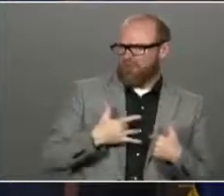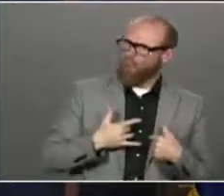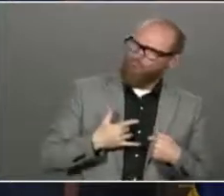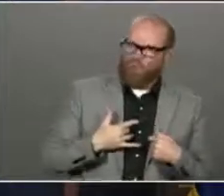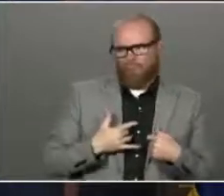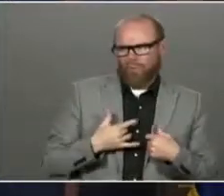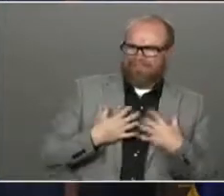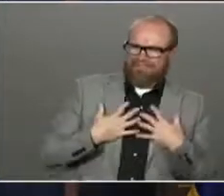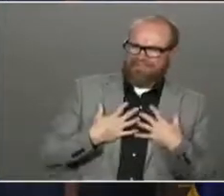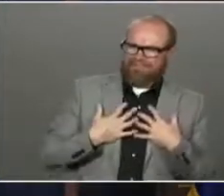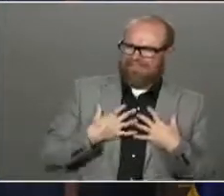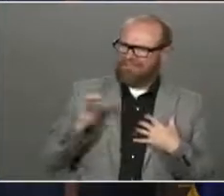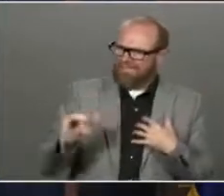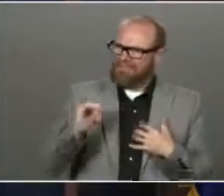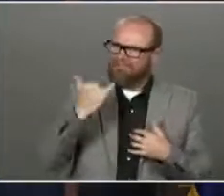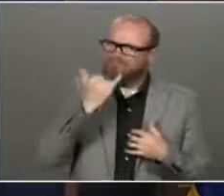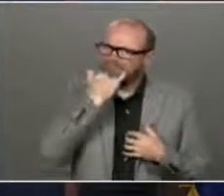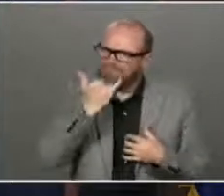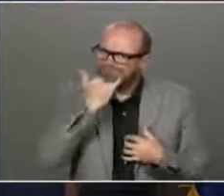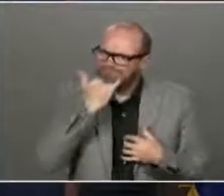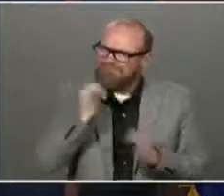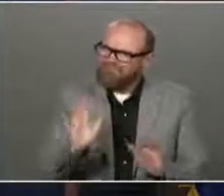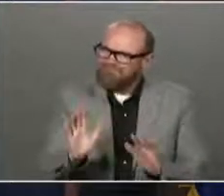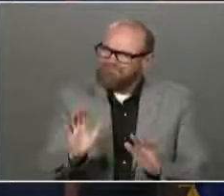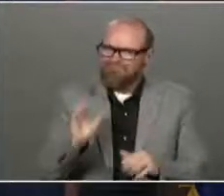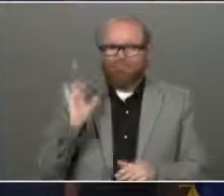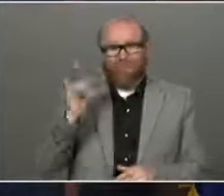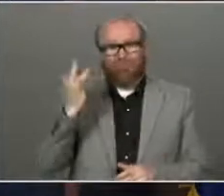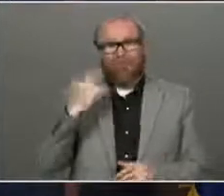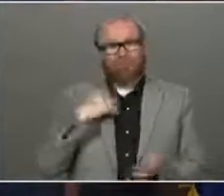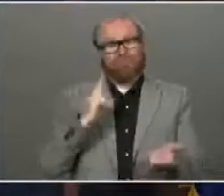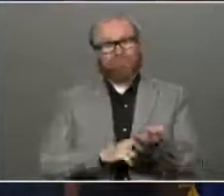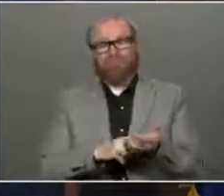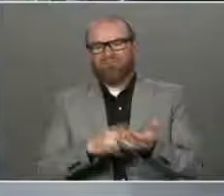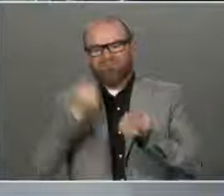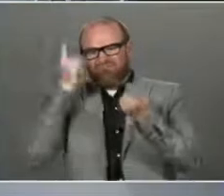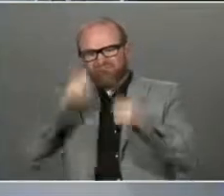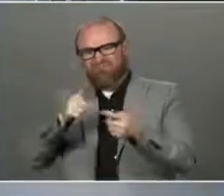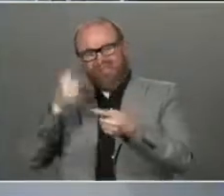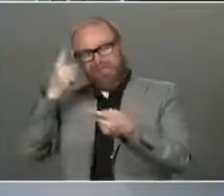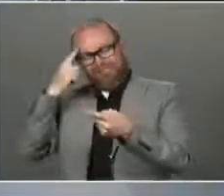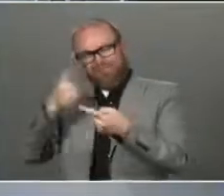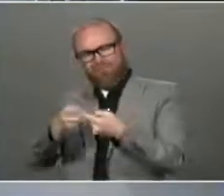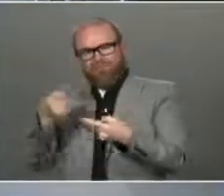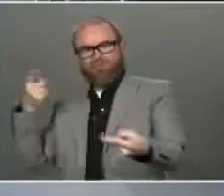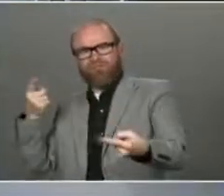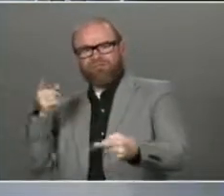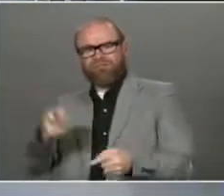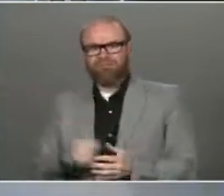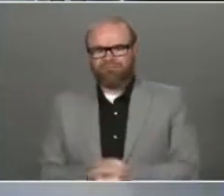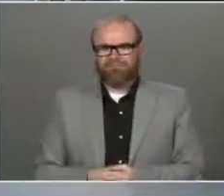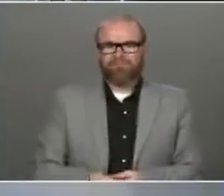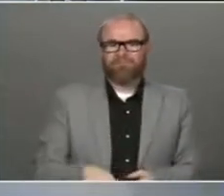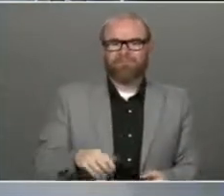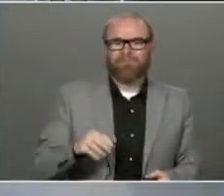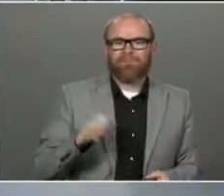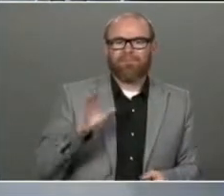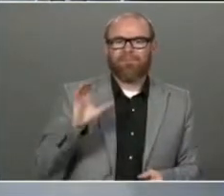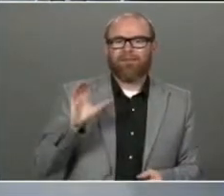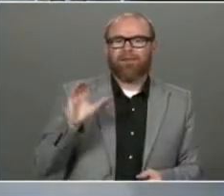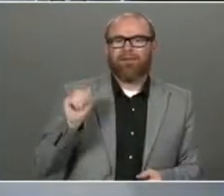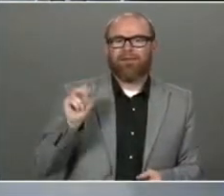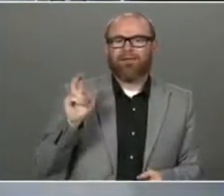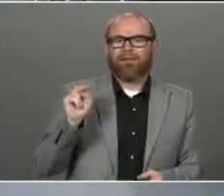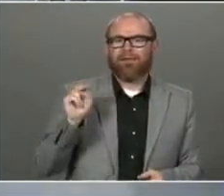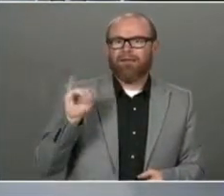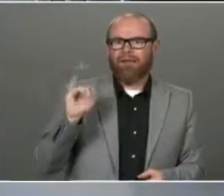I think it's a mistake, and so that's why I signed on to the letter. Governor, cannabis users celebrated 420 this week. Can you comment on the rollout of the